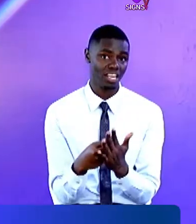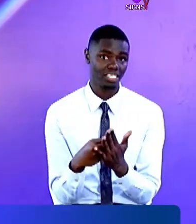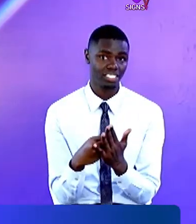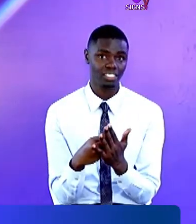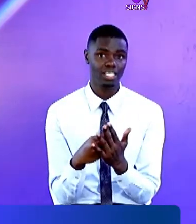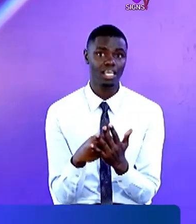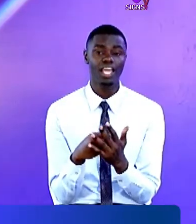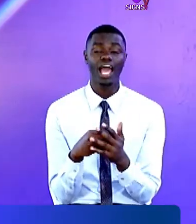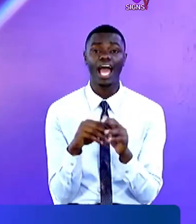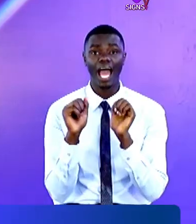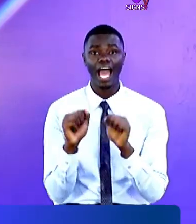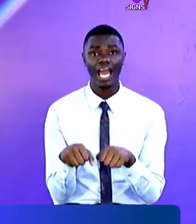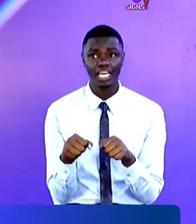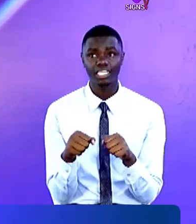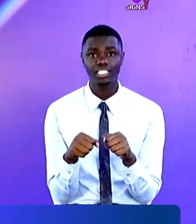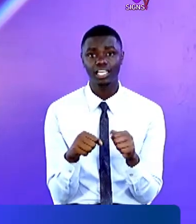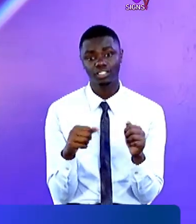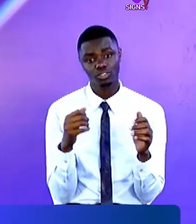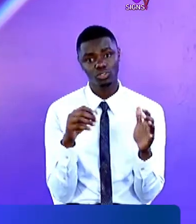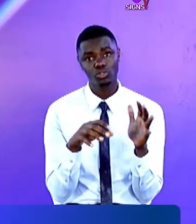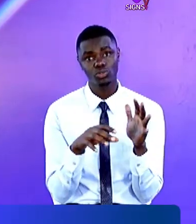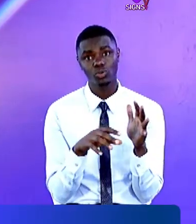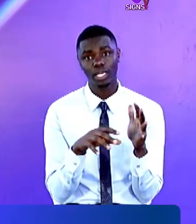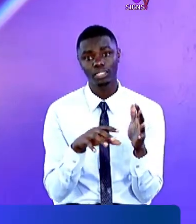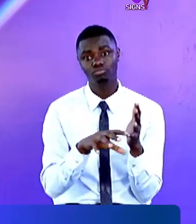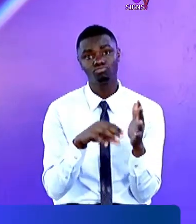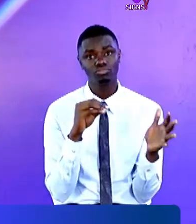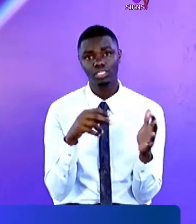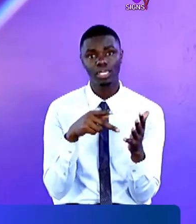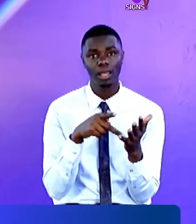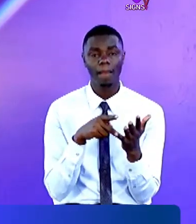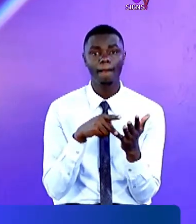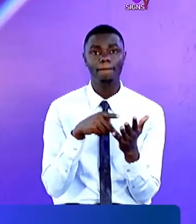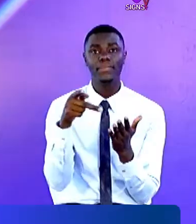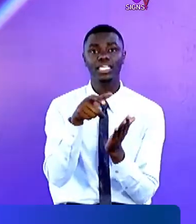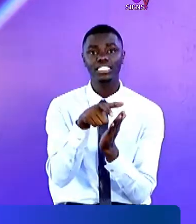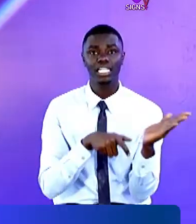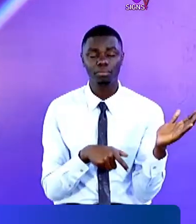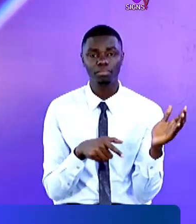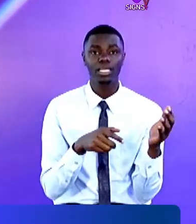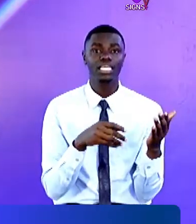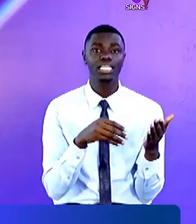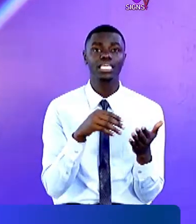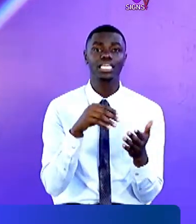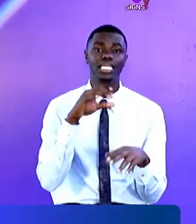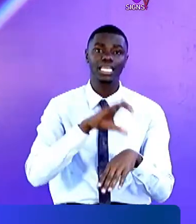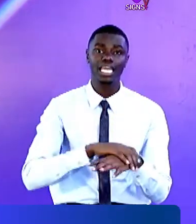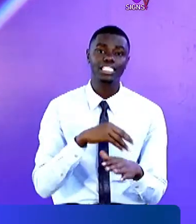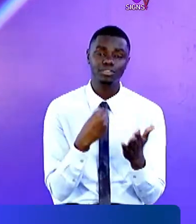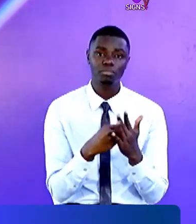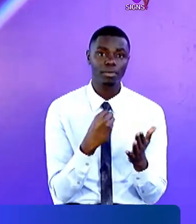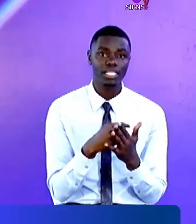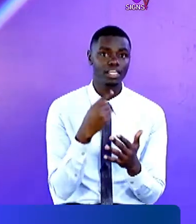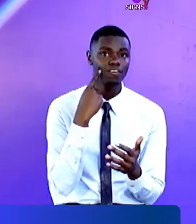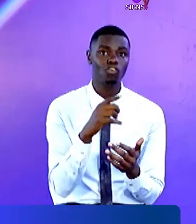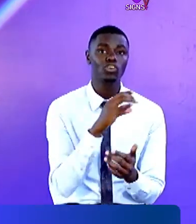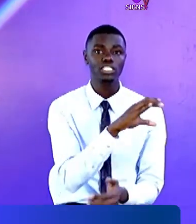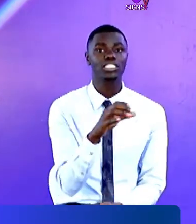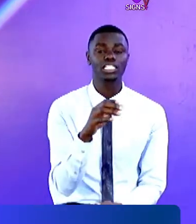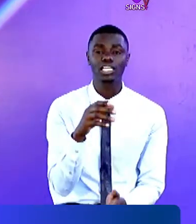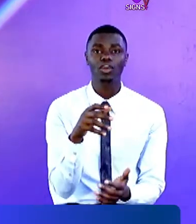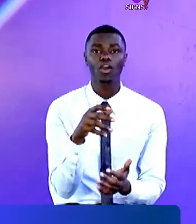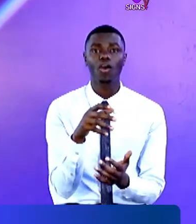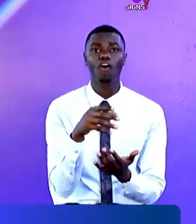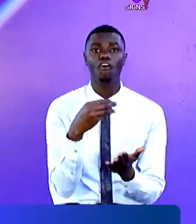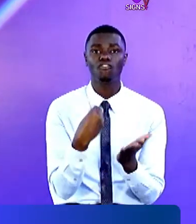and I could be able to retrieve his pay slip where he earns money as CC for finance. At the same